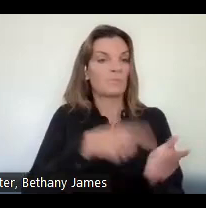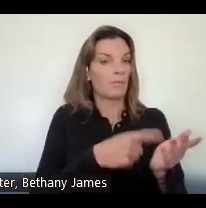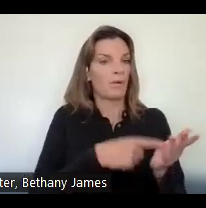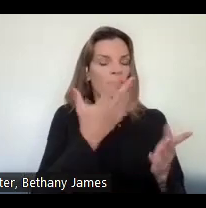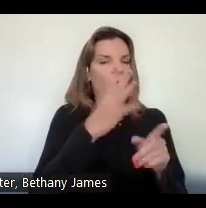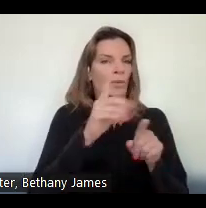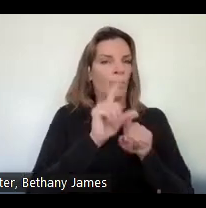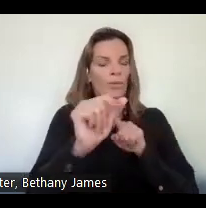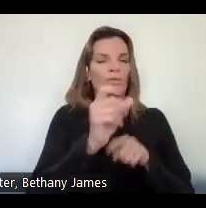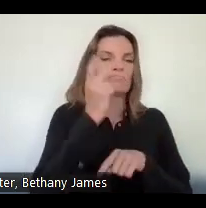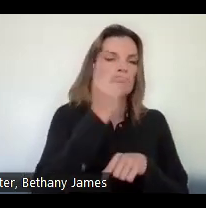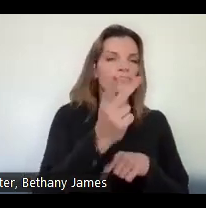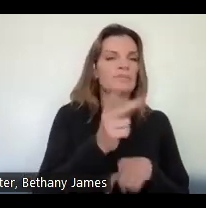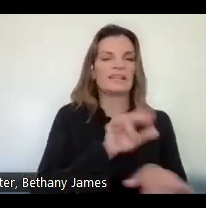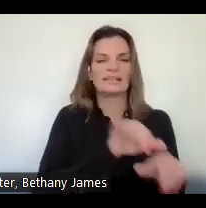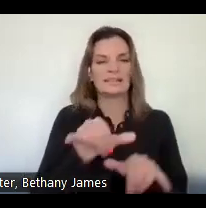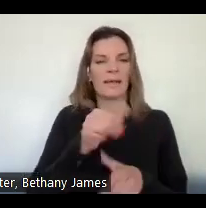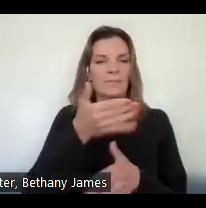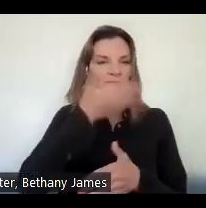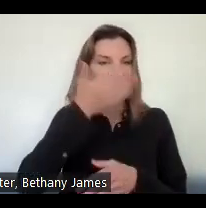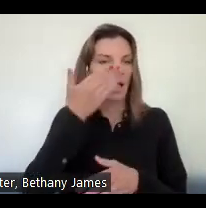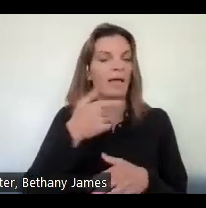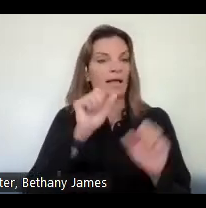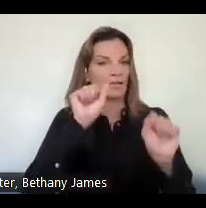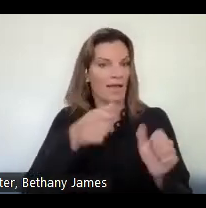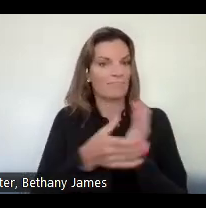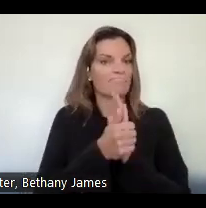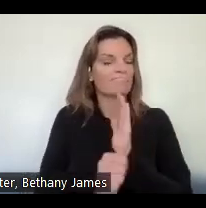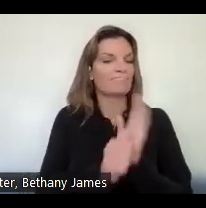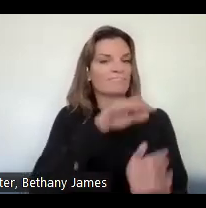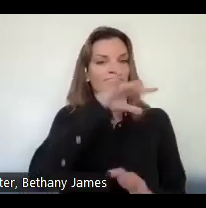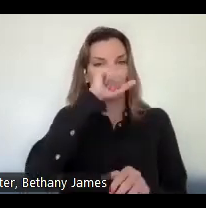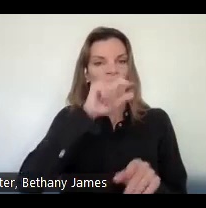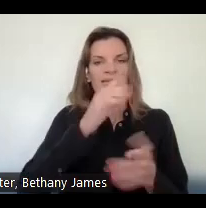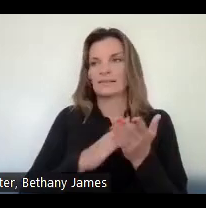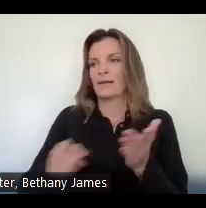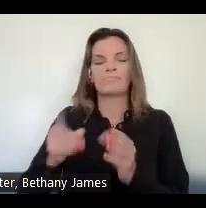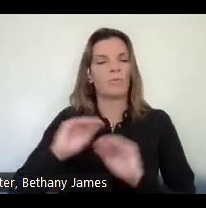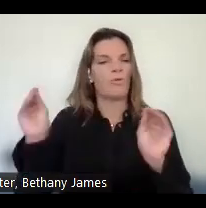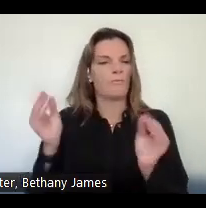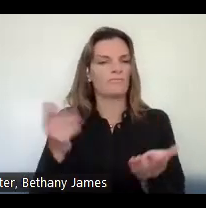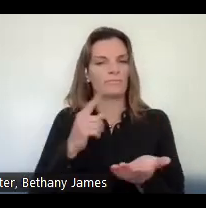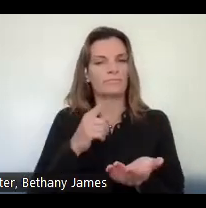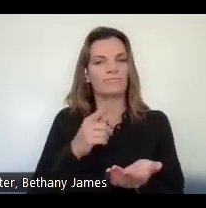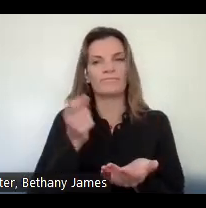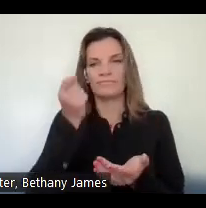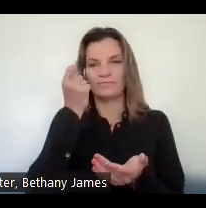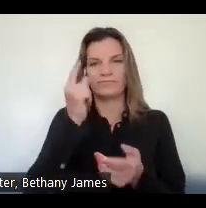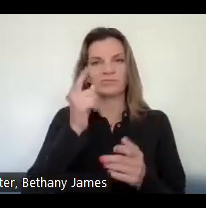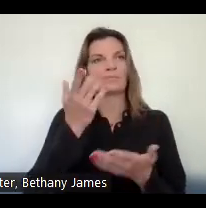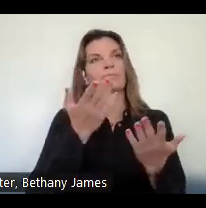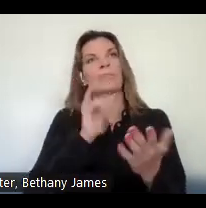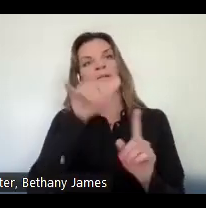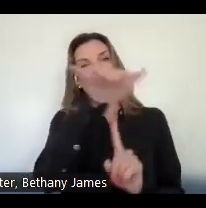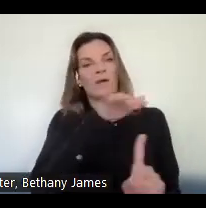be very acute or not at all. When we look at the sense of smell, it can be difficult to be in certain environments because